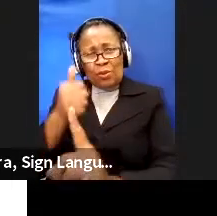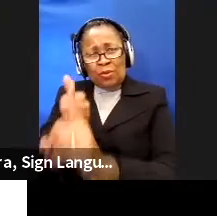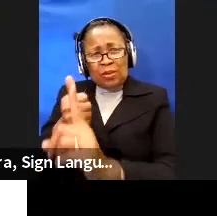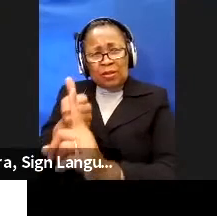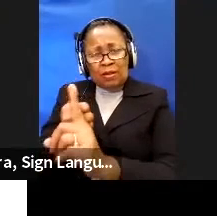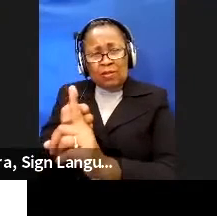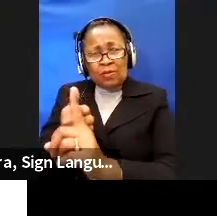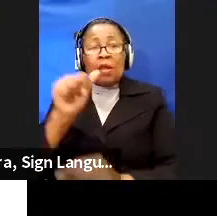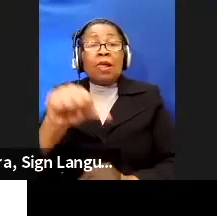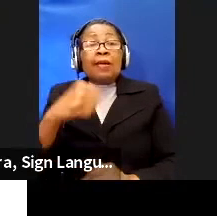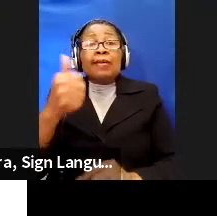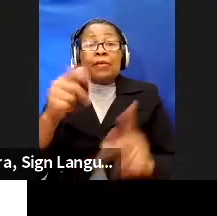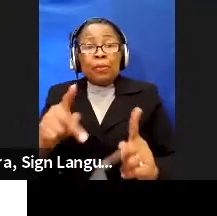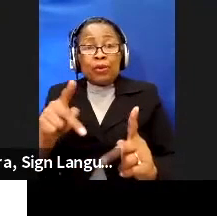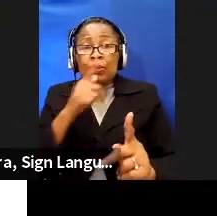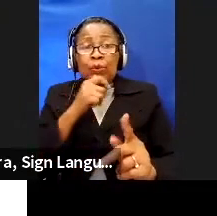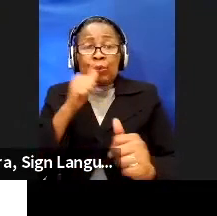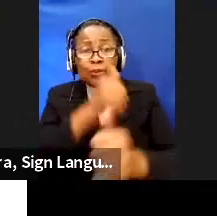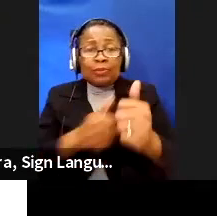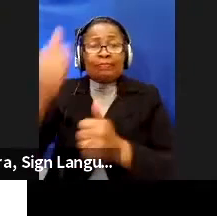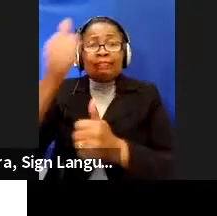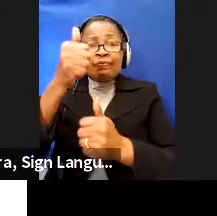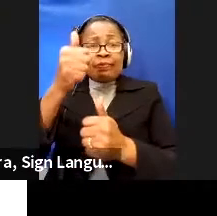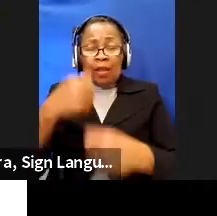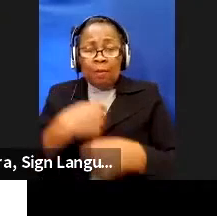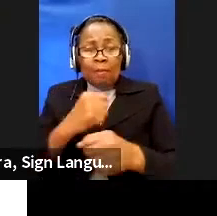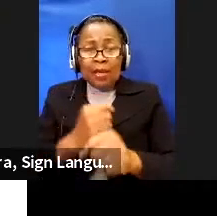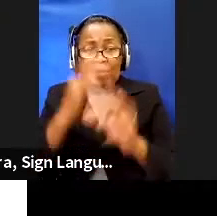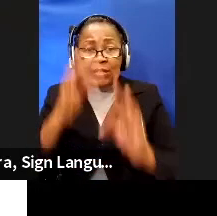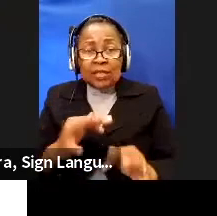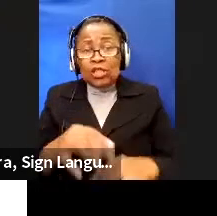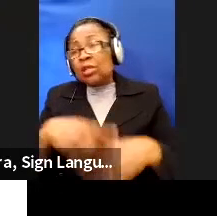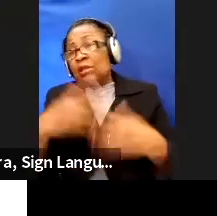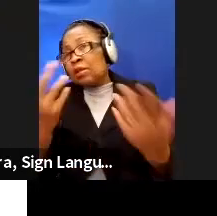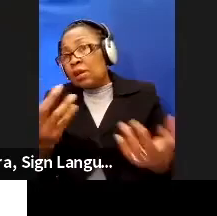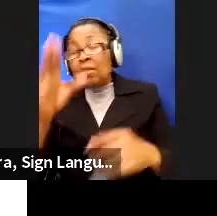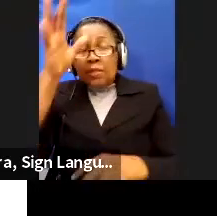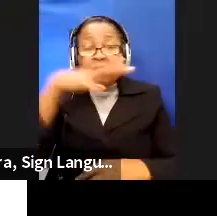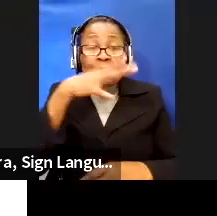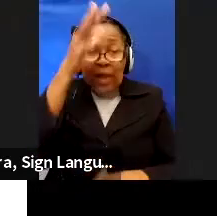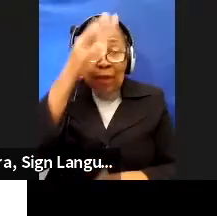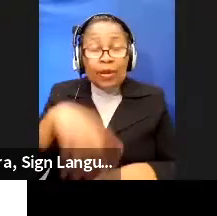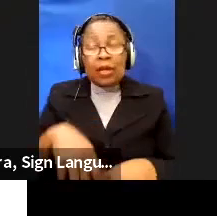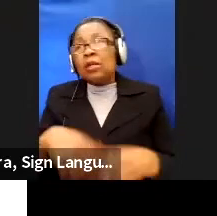else in authority is always making that decision. The parent, the teacher, the doctor. Now, so we want to